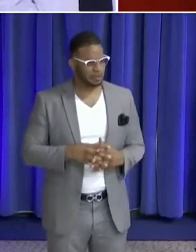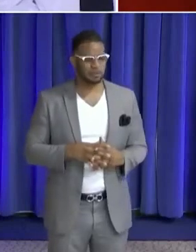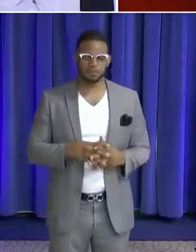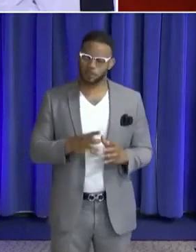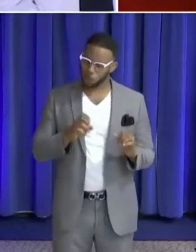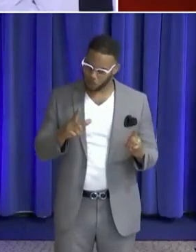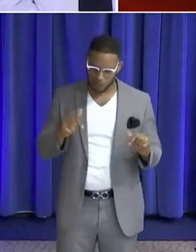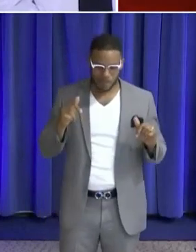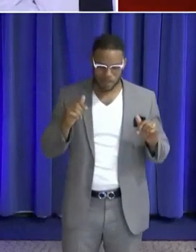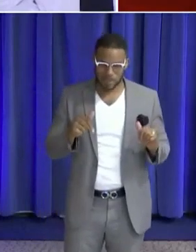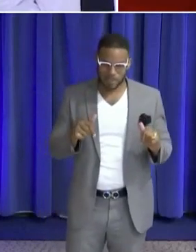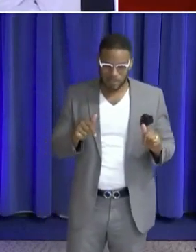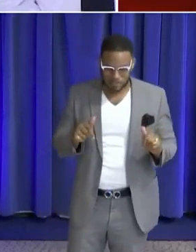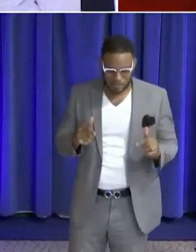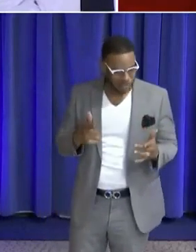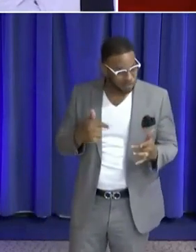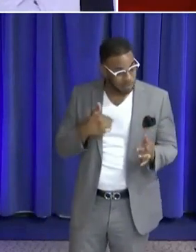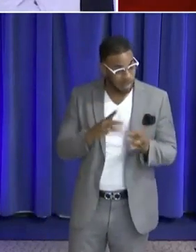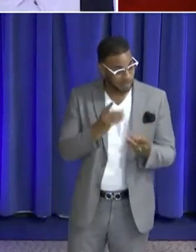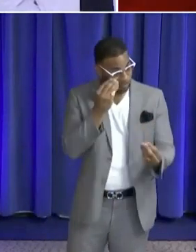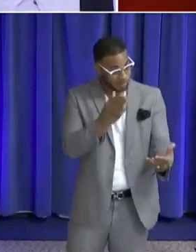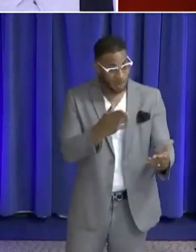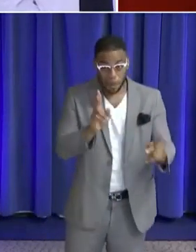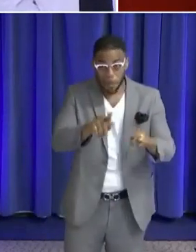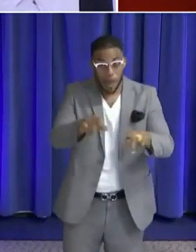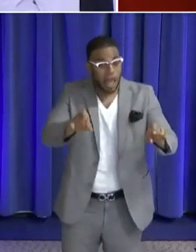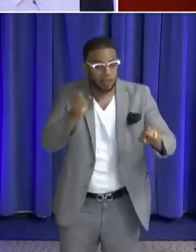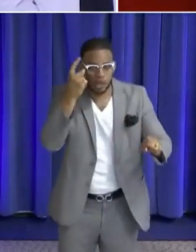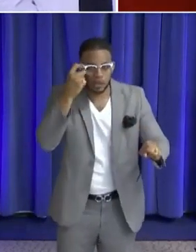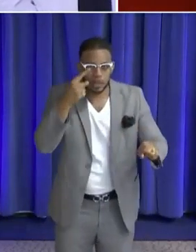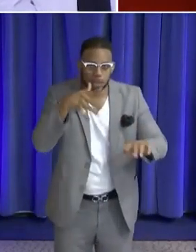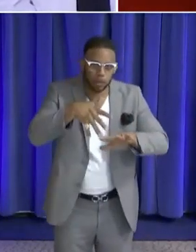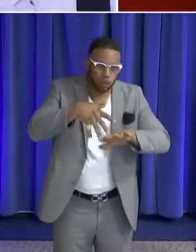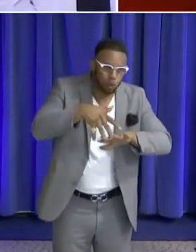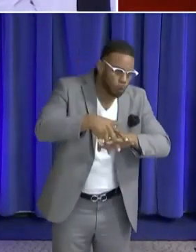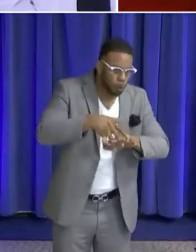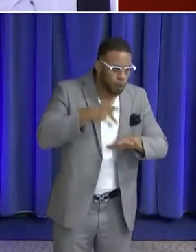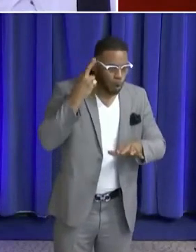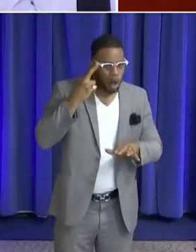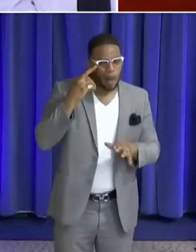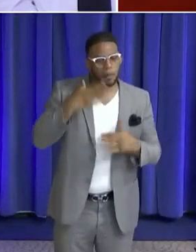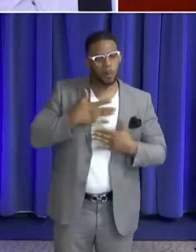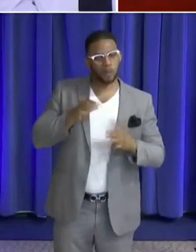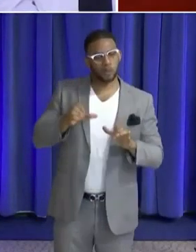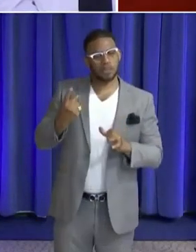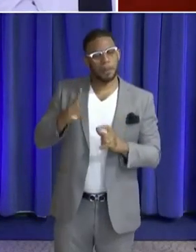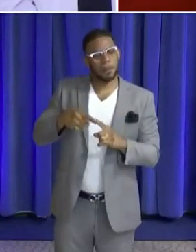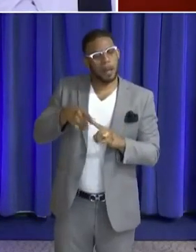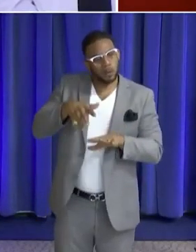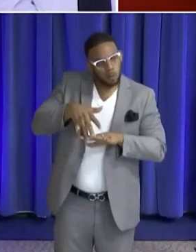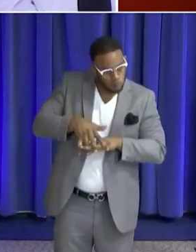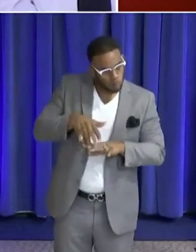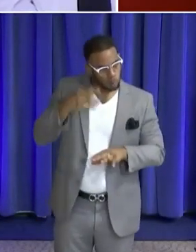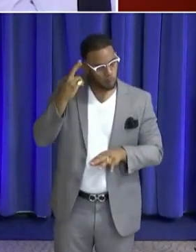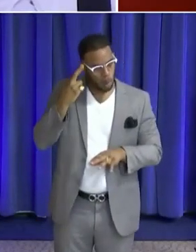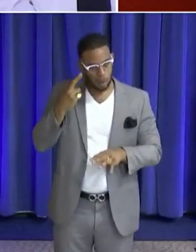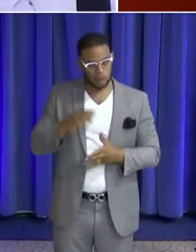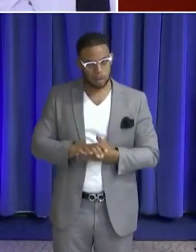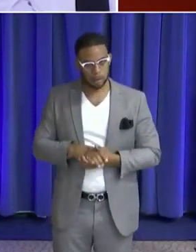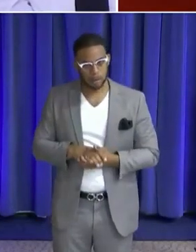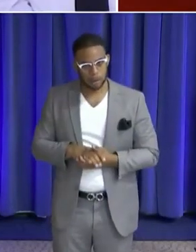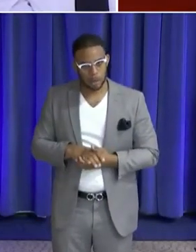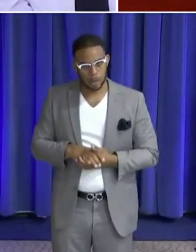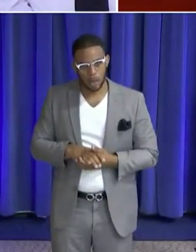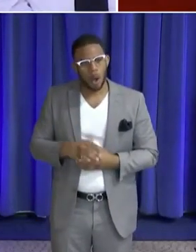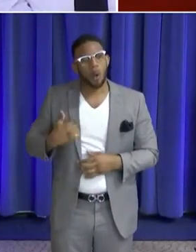Well, this is what I say. People have to understand the root cause and be willing to do something about the root cause. We